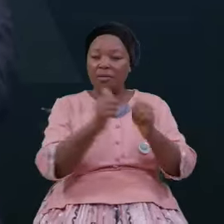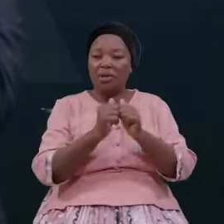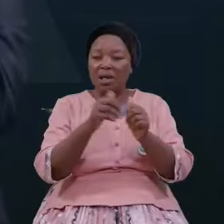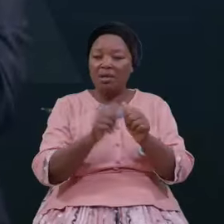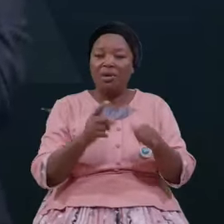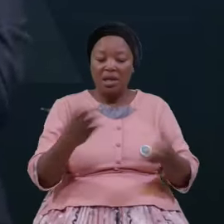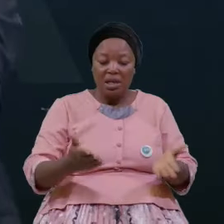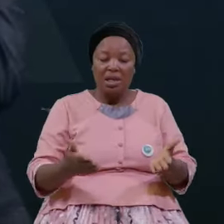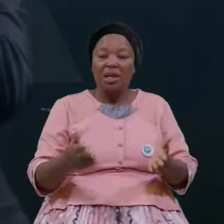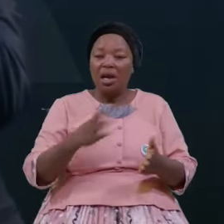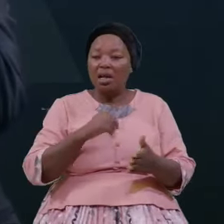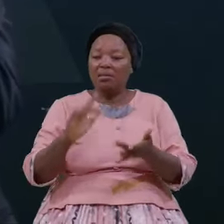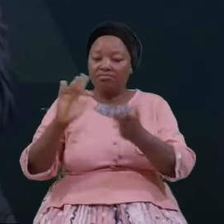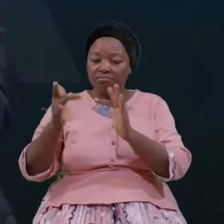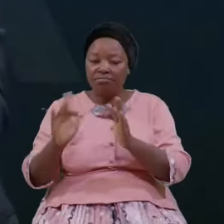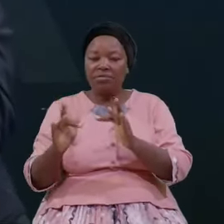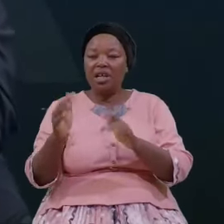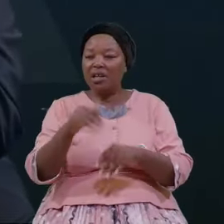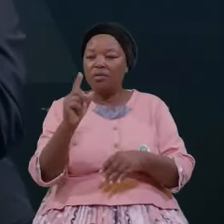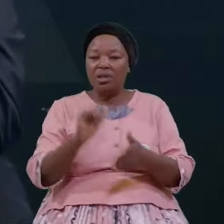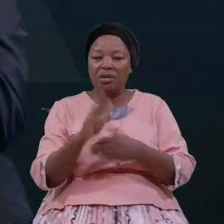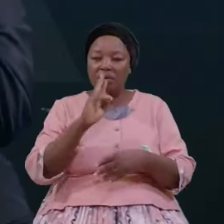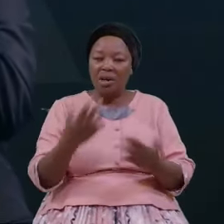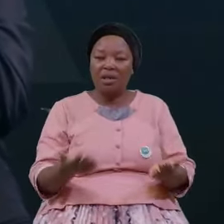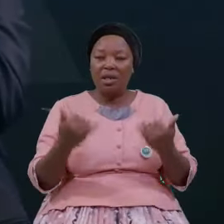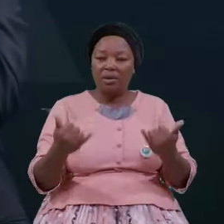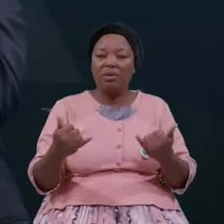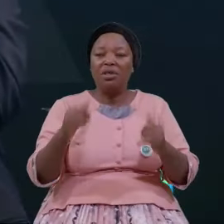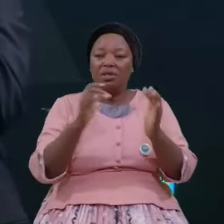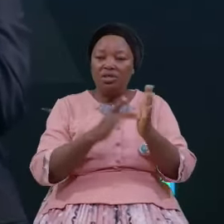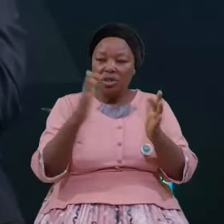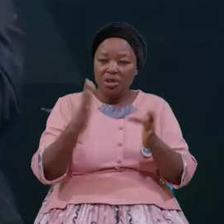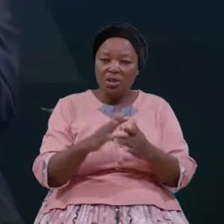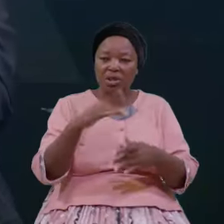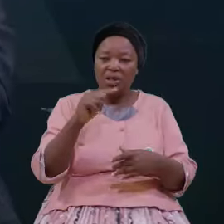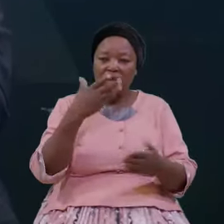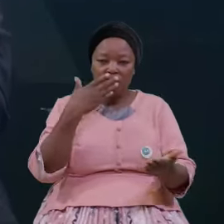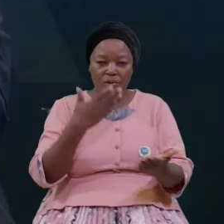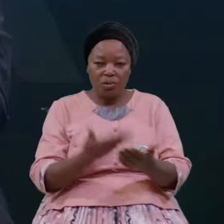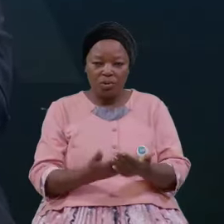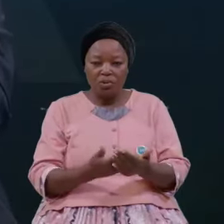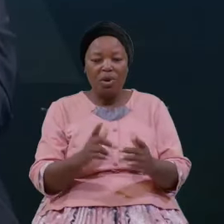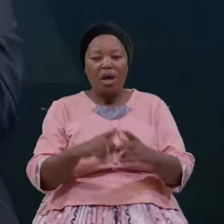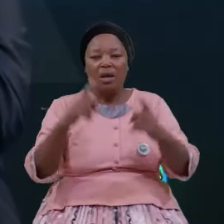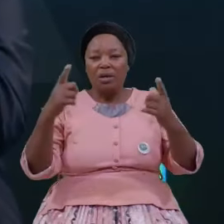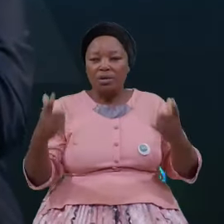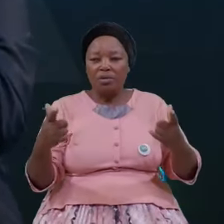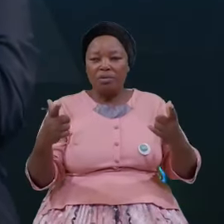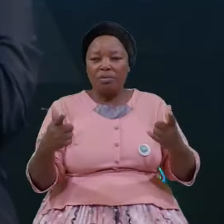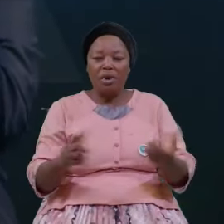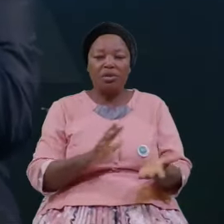there, anywhere you are, Jesus, the good, great,